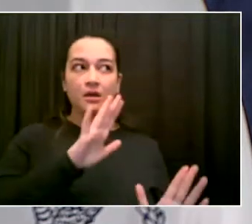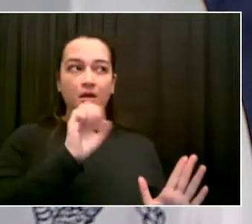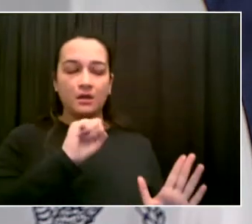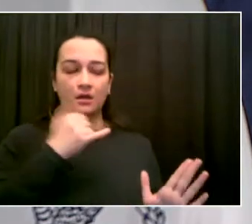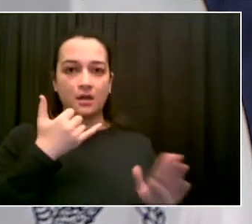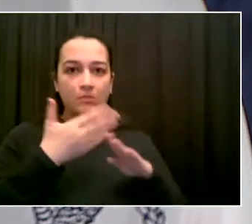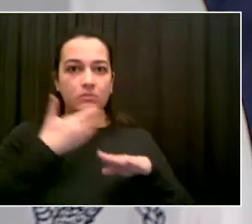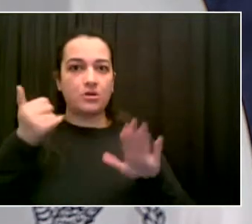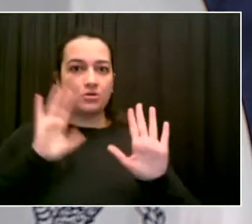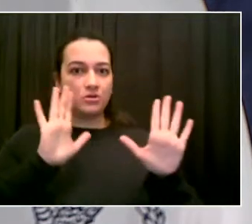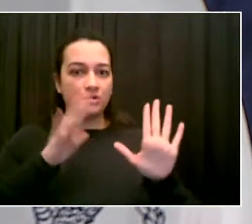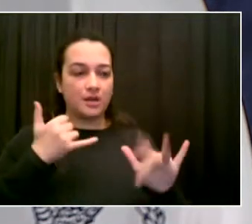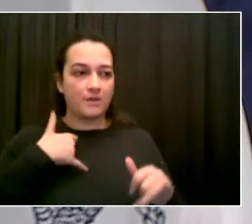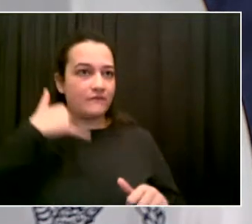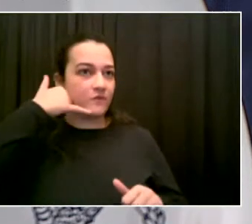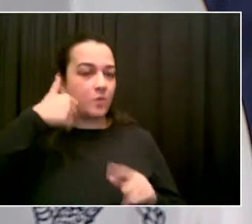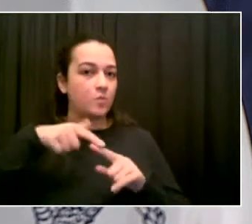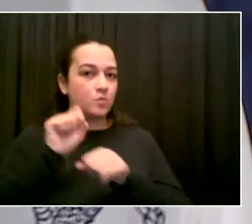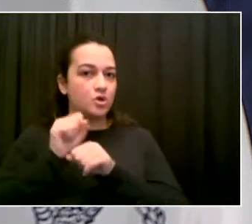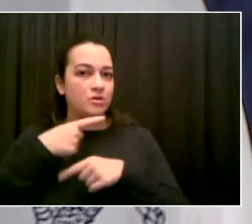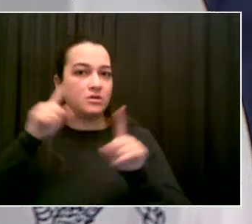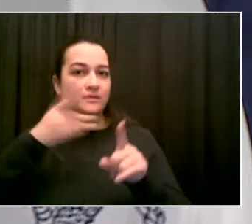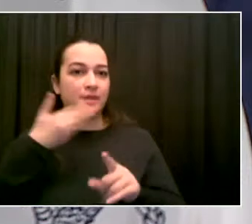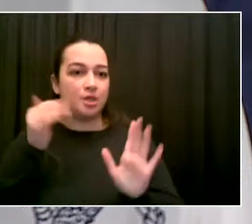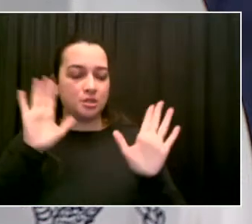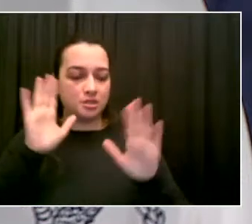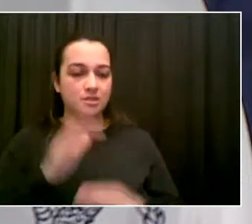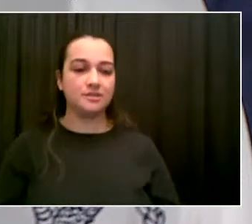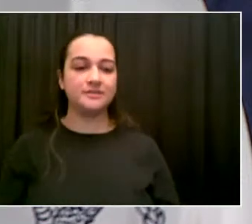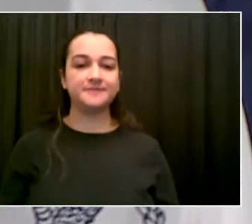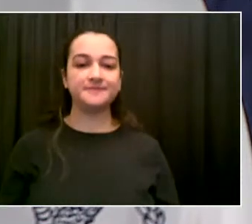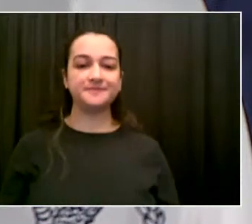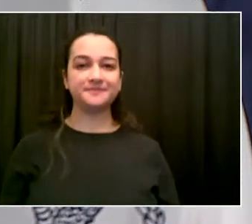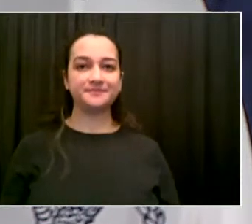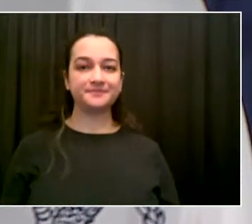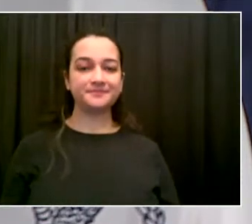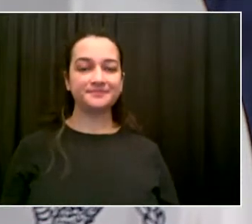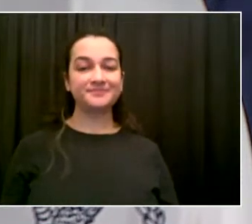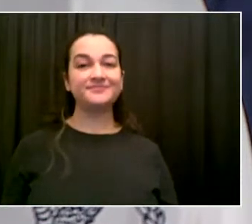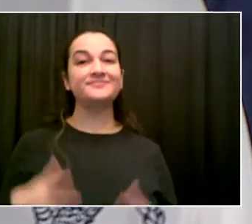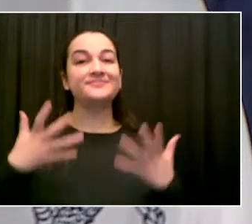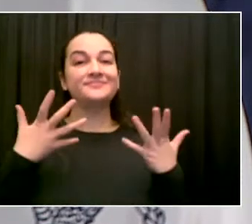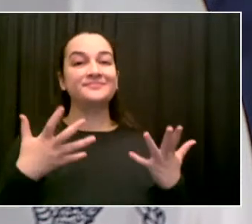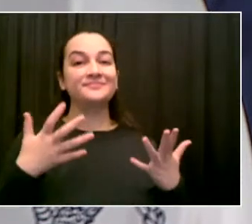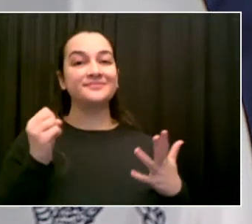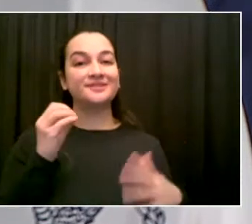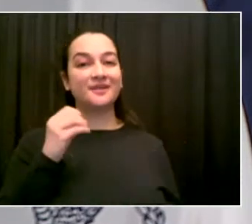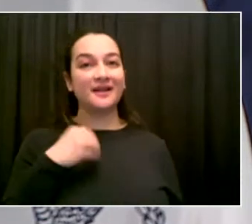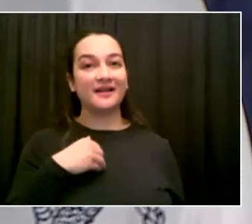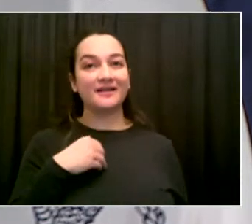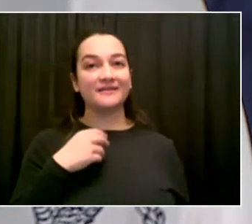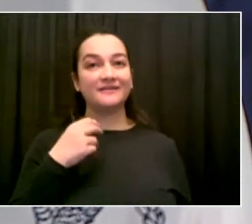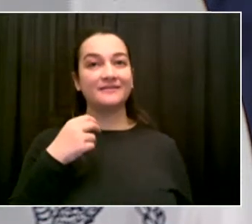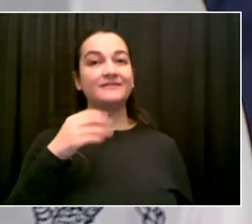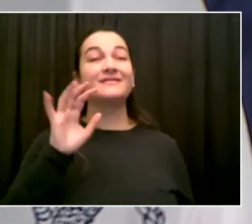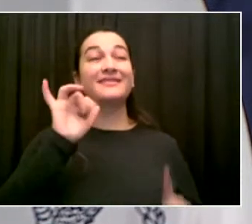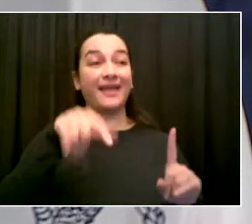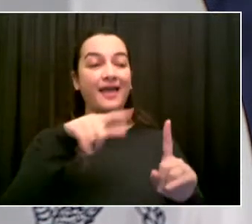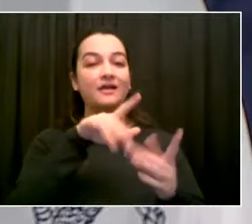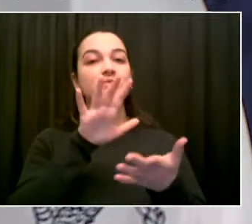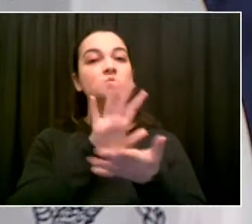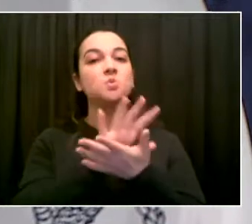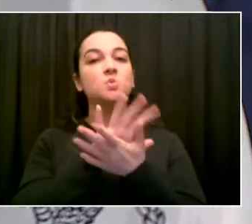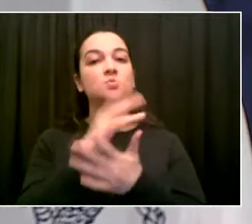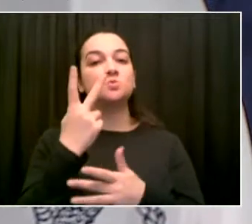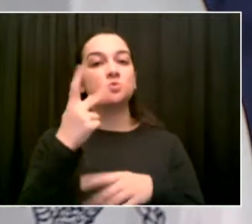My question about the two-case rule, and maybe the chancellor has this information. What we would hear from